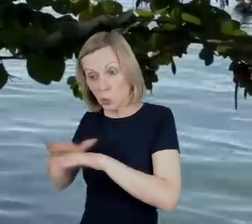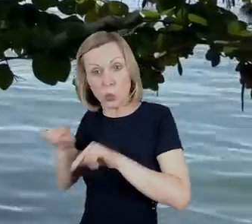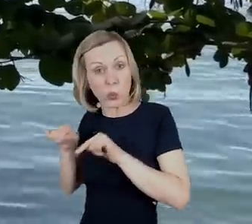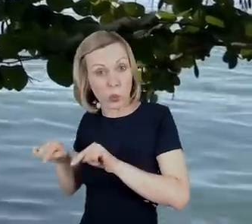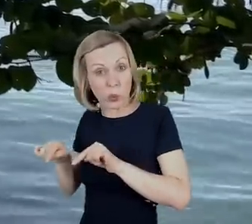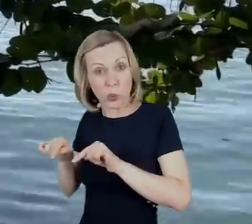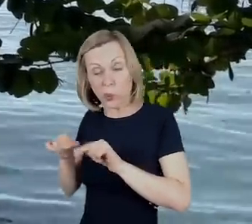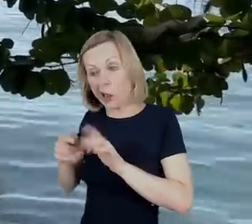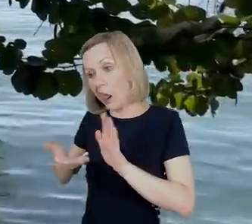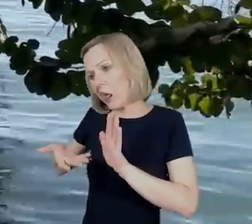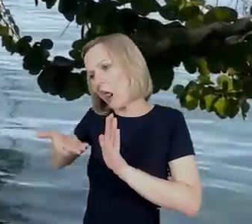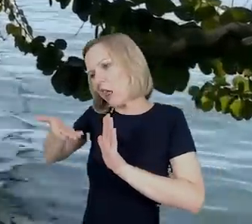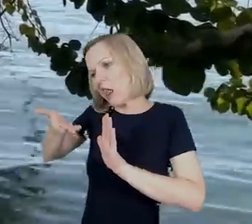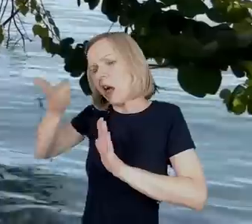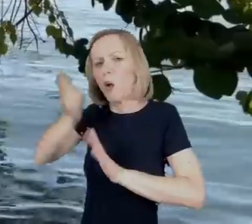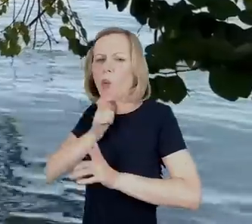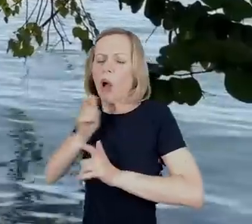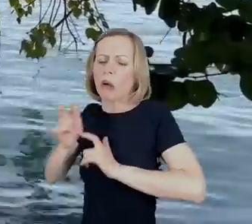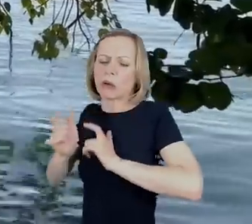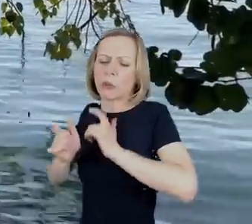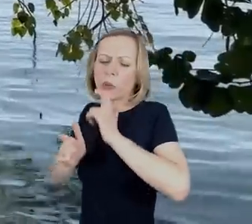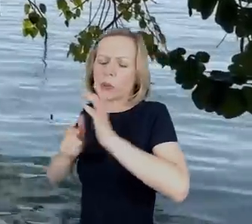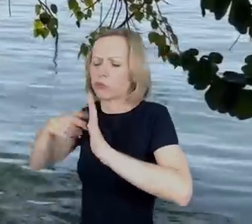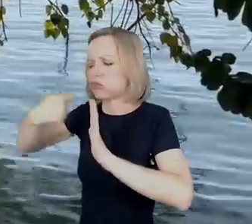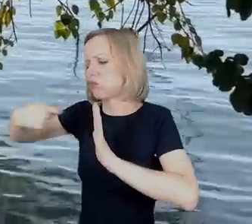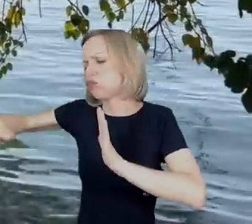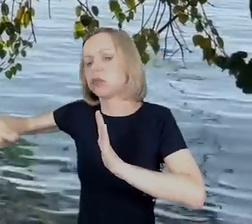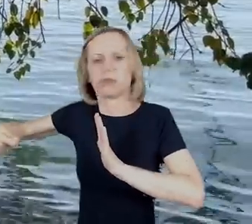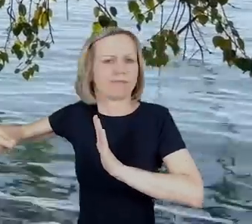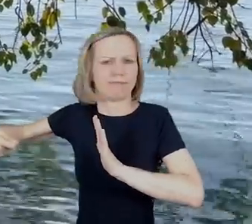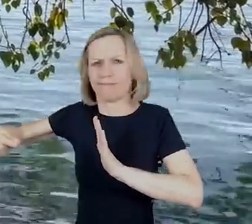they think they will be heard for their many words.